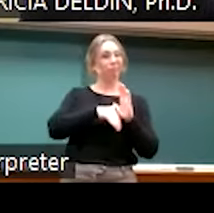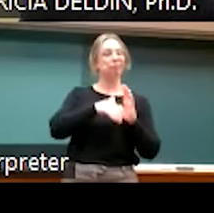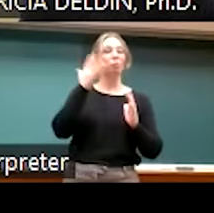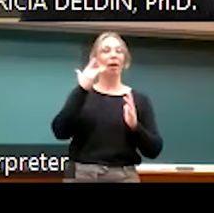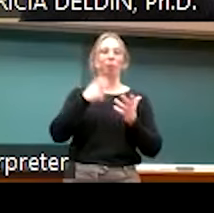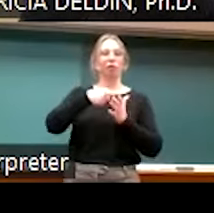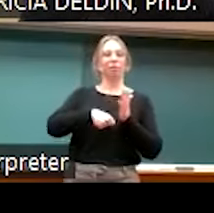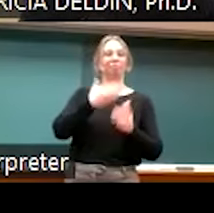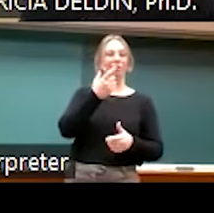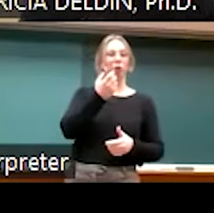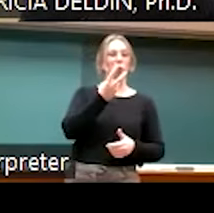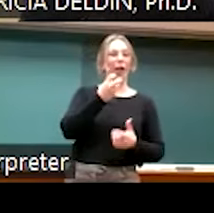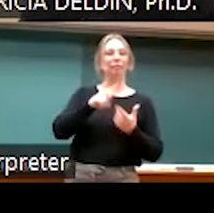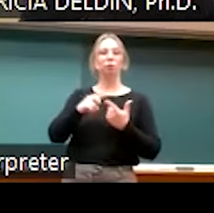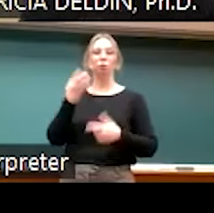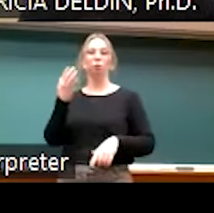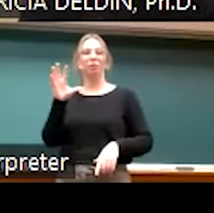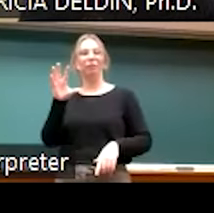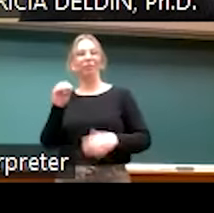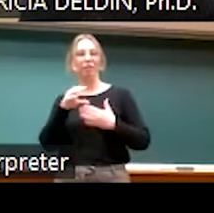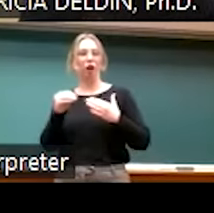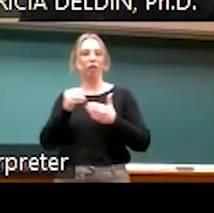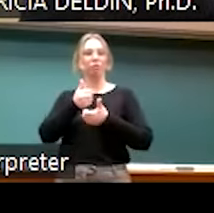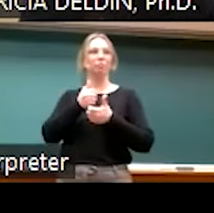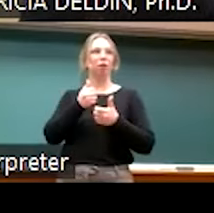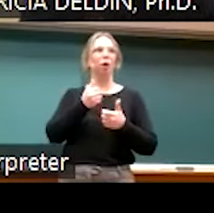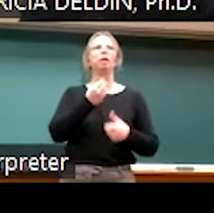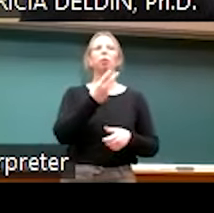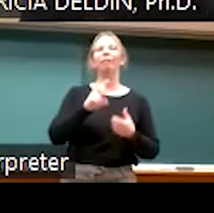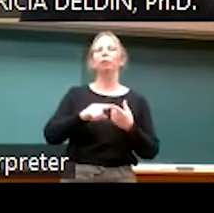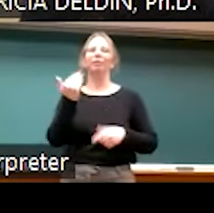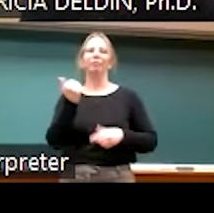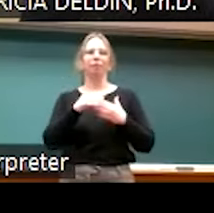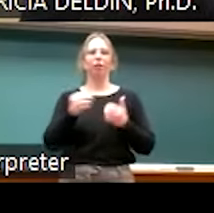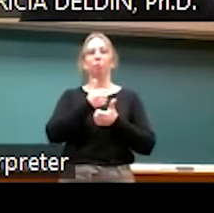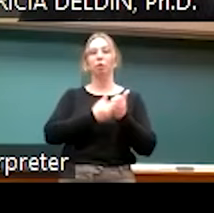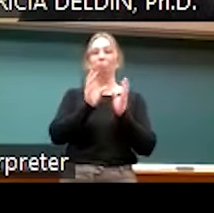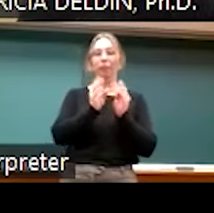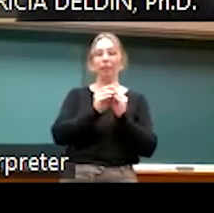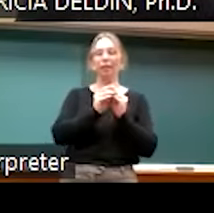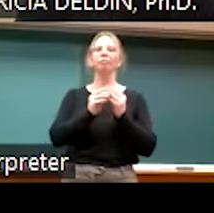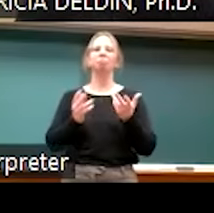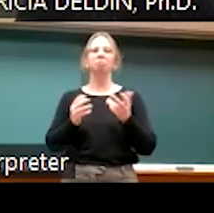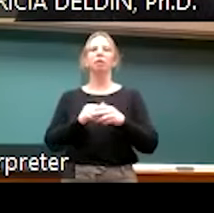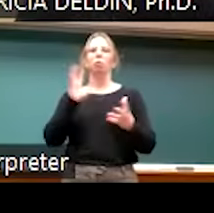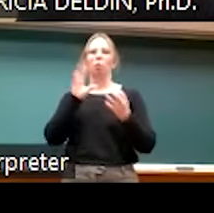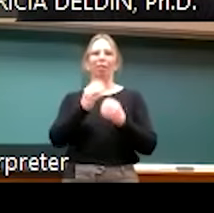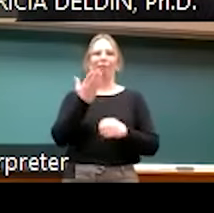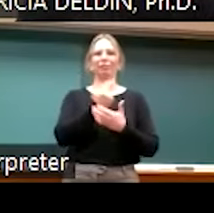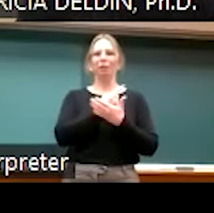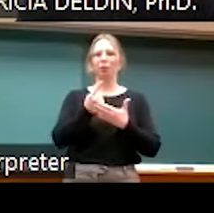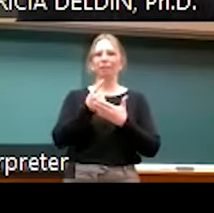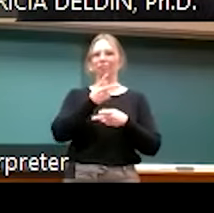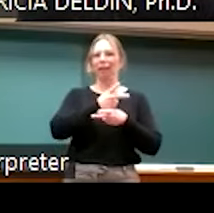to $15 a meeting, so $250 in total for 15 weeks of care. So using